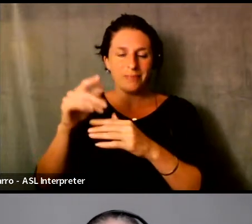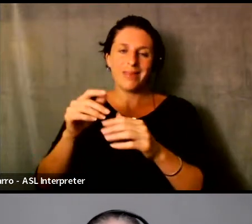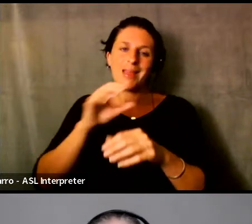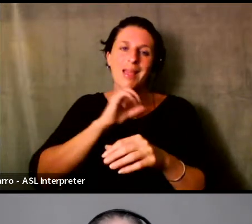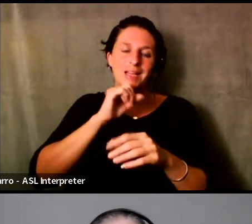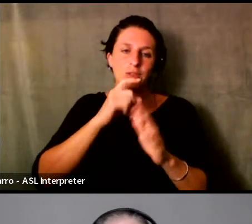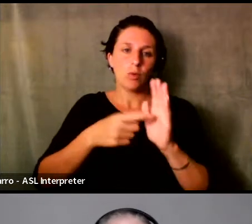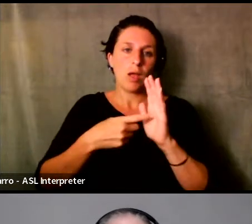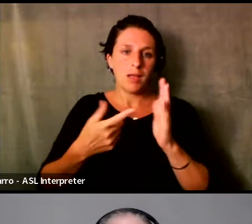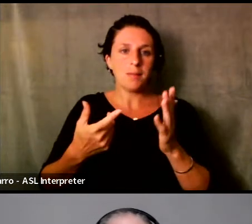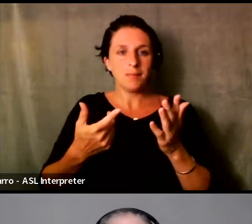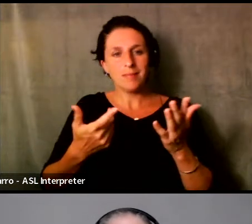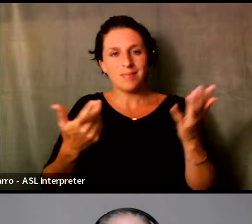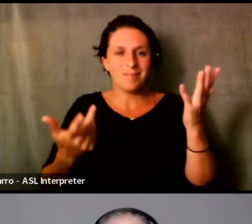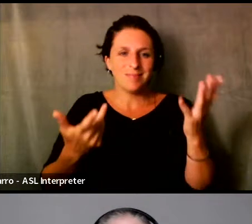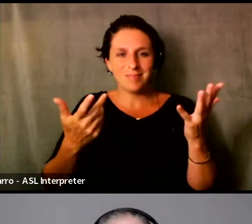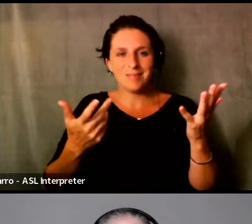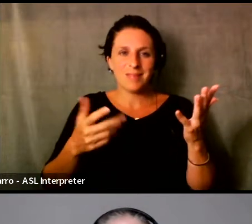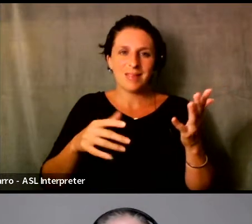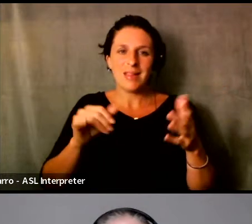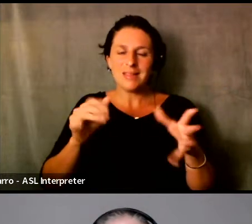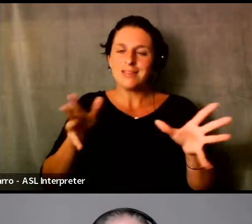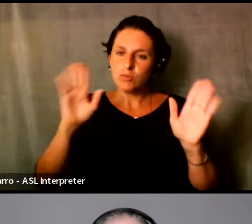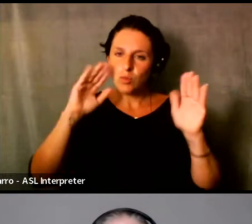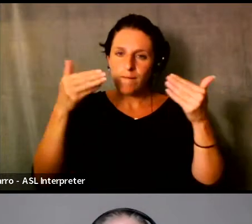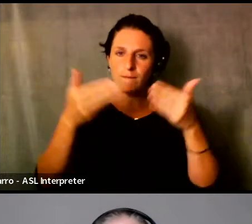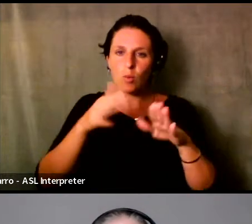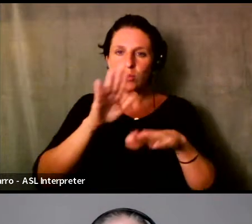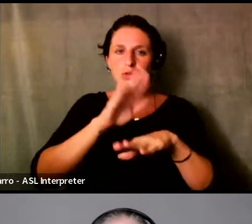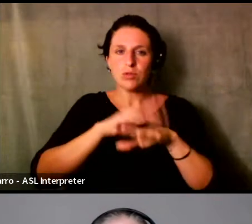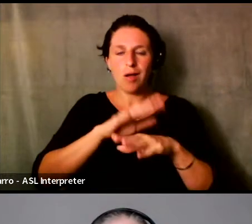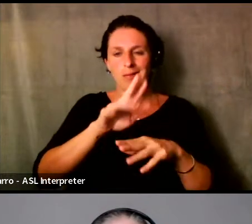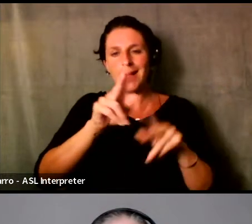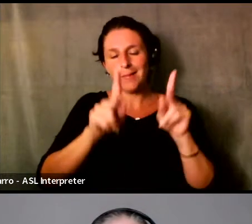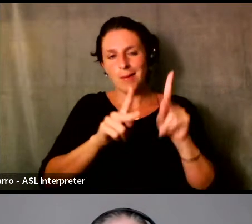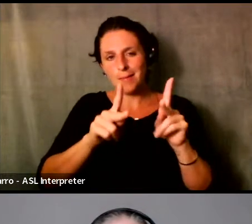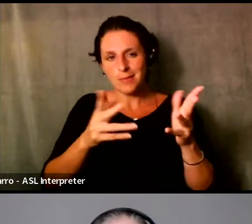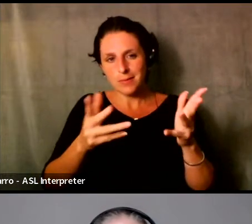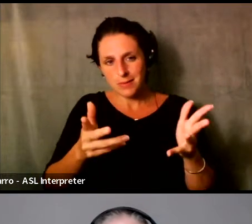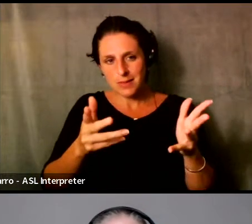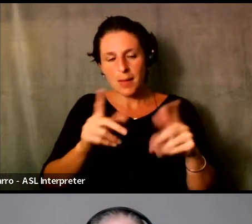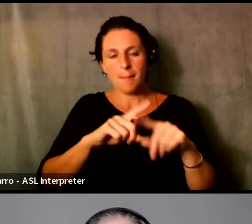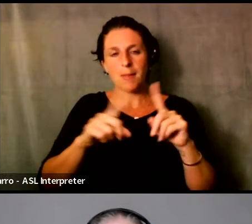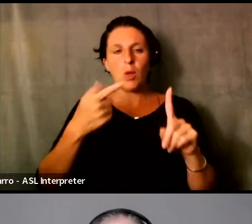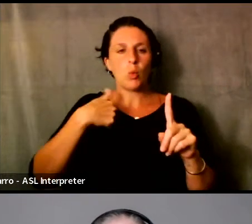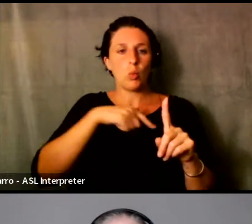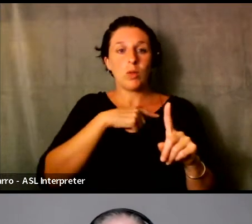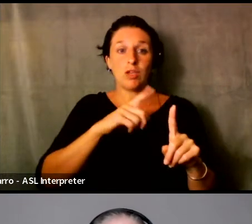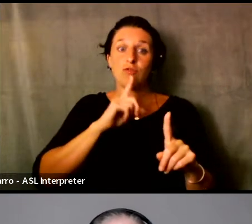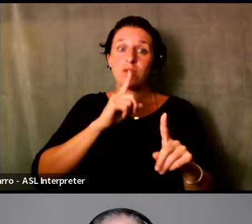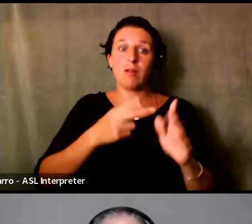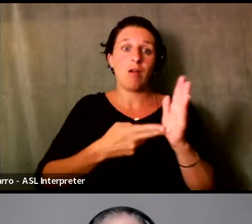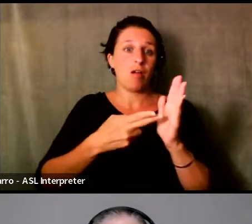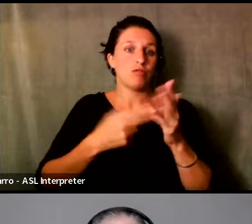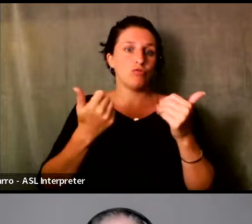So that is certainly to kind of focus on that population of folk. Okay. But we are really honestly